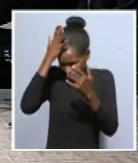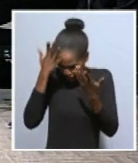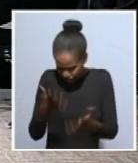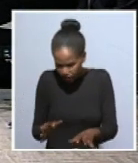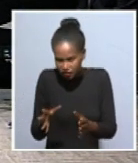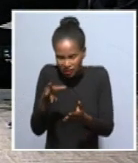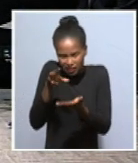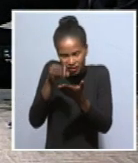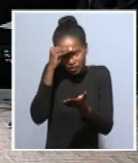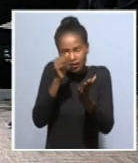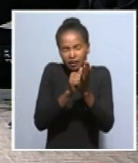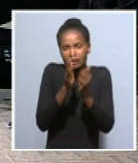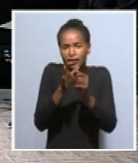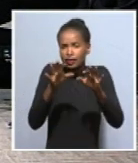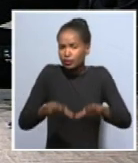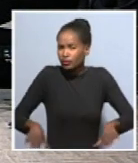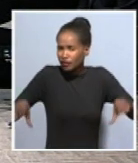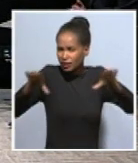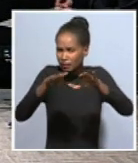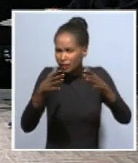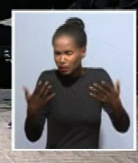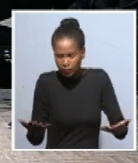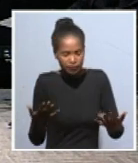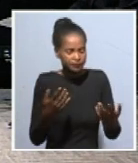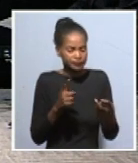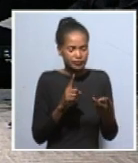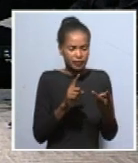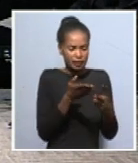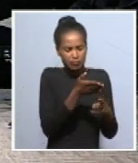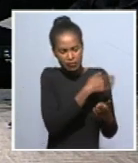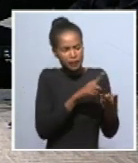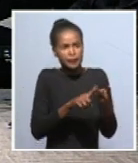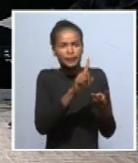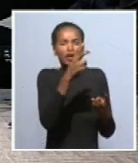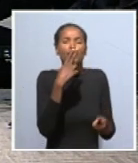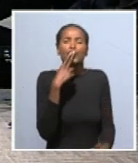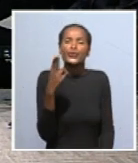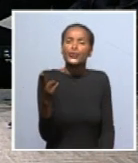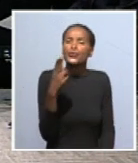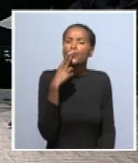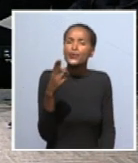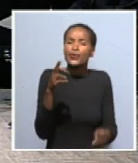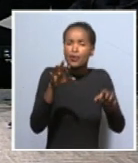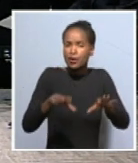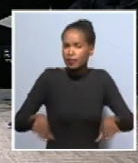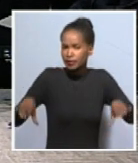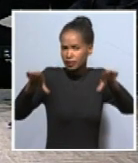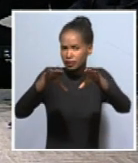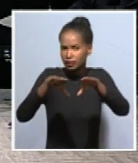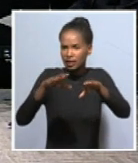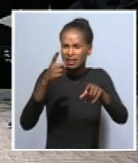agriculture? And my second one is on the tobacco plantation, since it's not yet